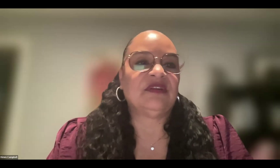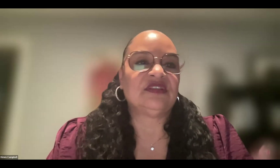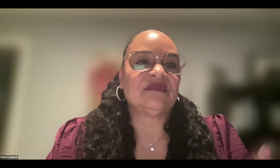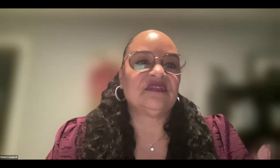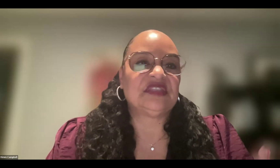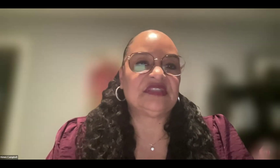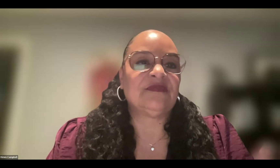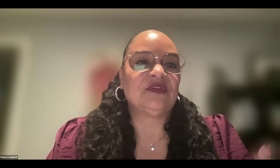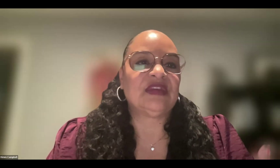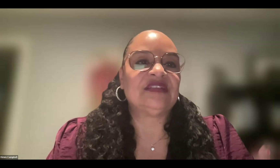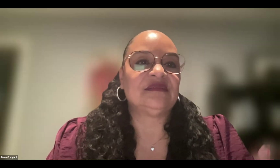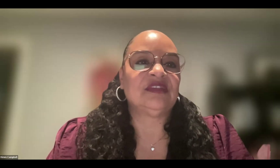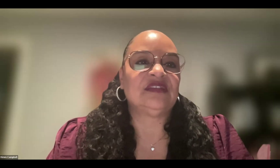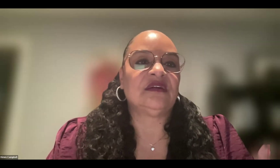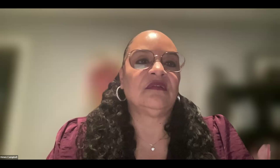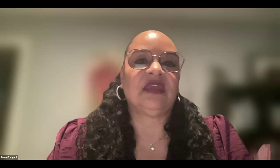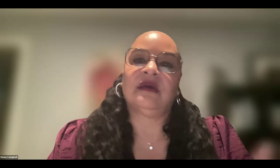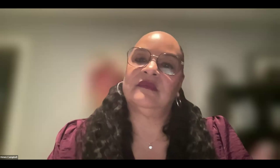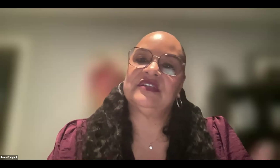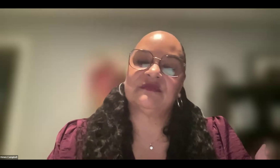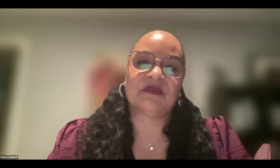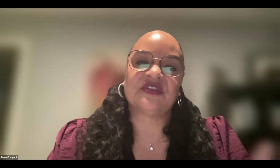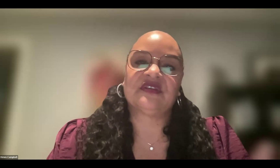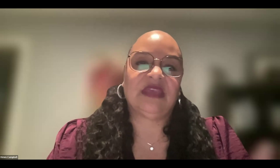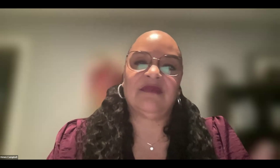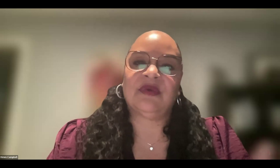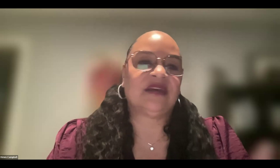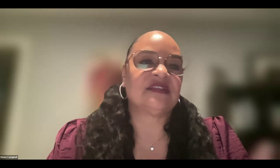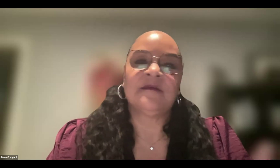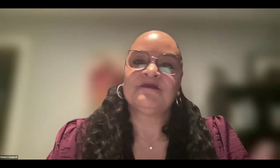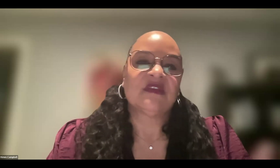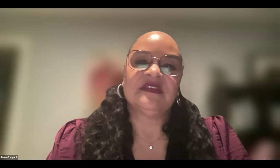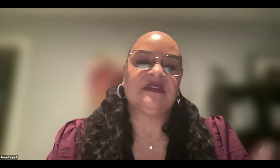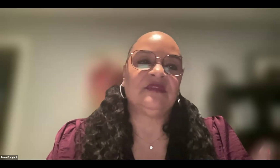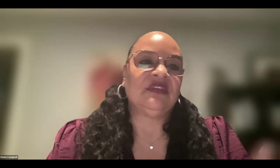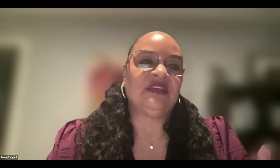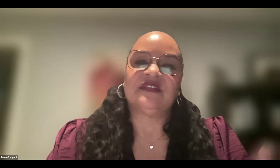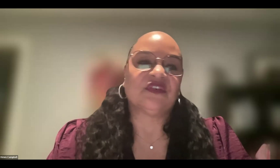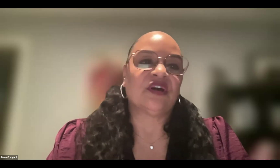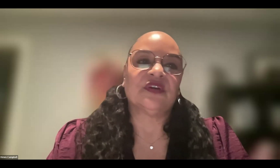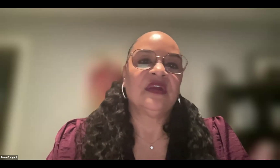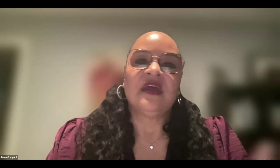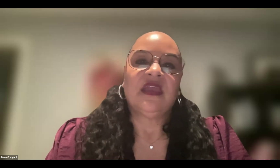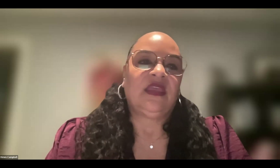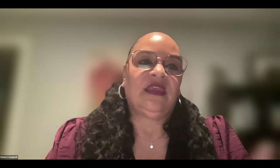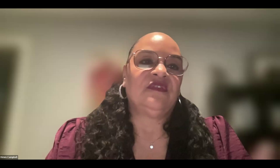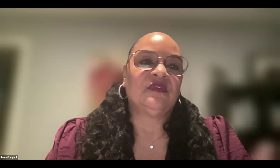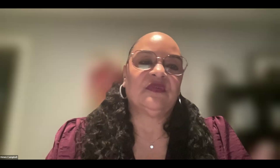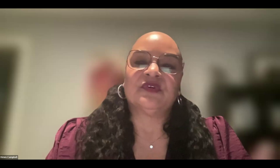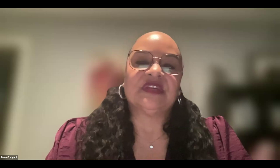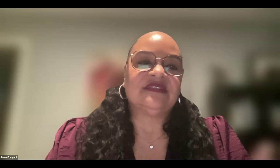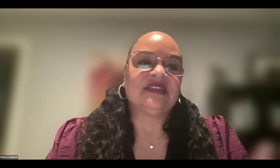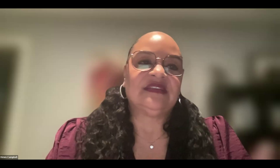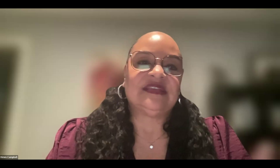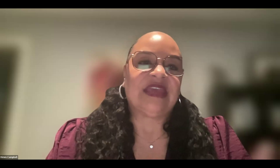talking about in terms of systemic racism that so disproportionately impacts these communities of color, even